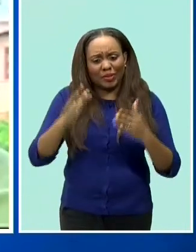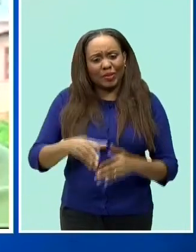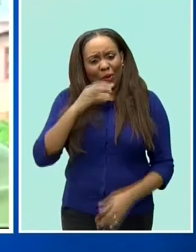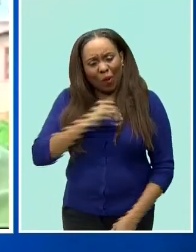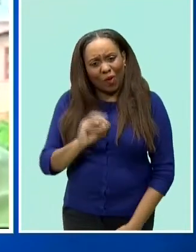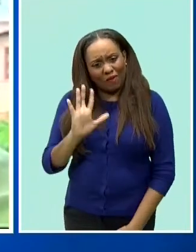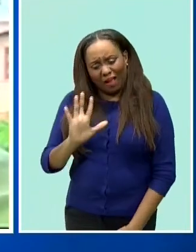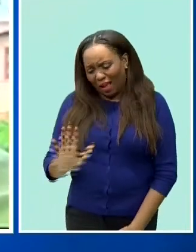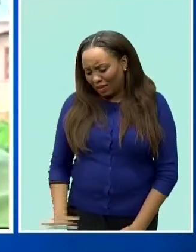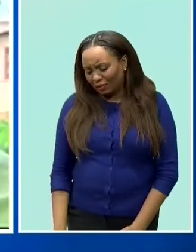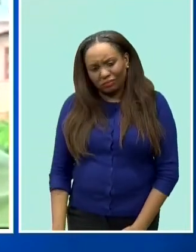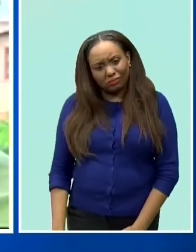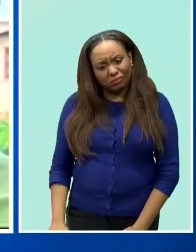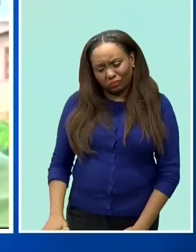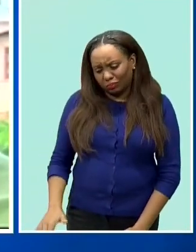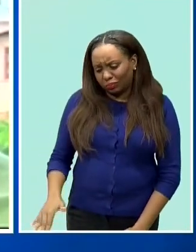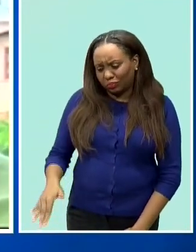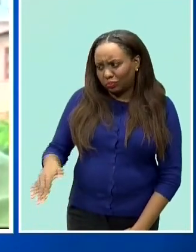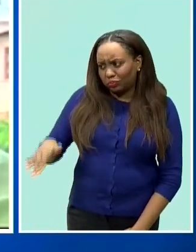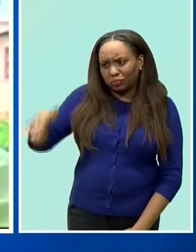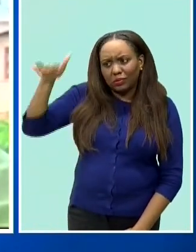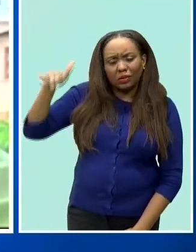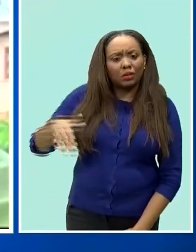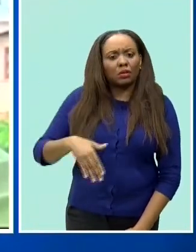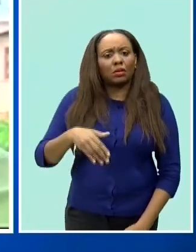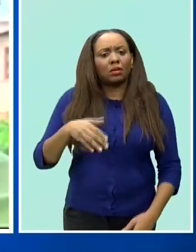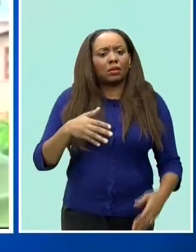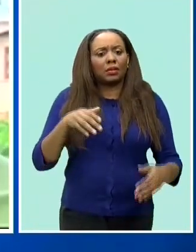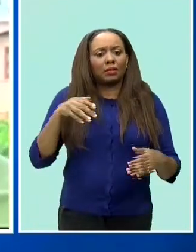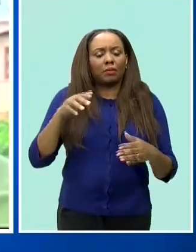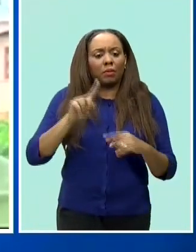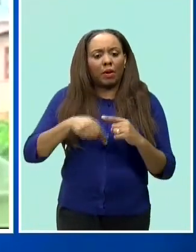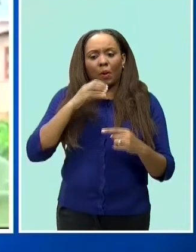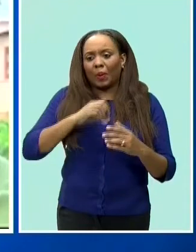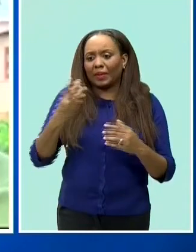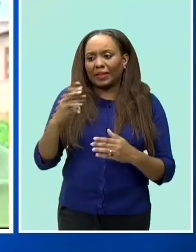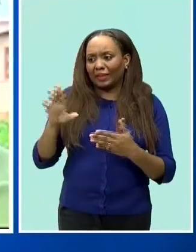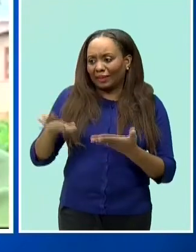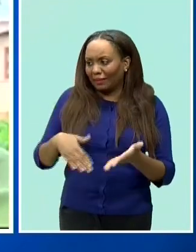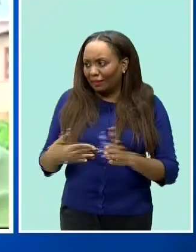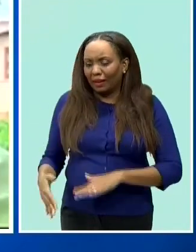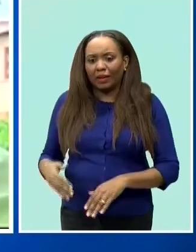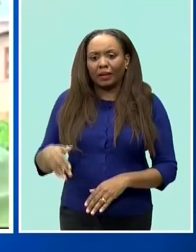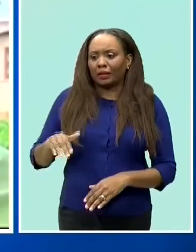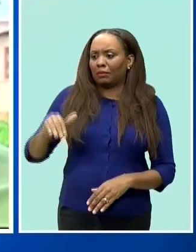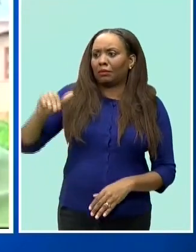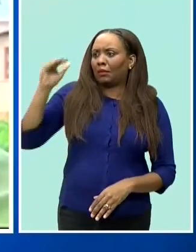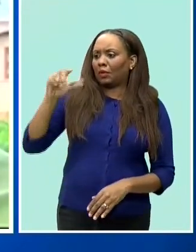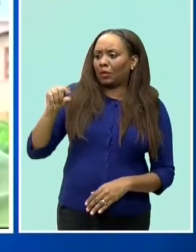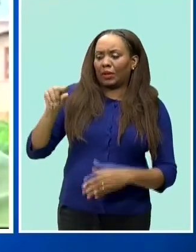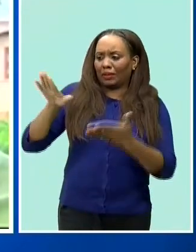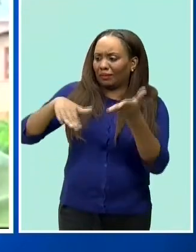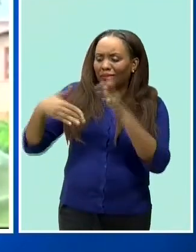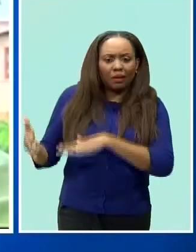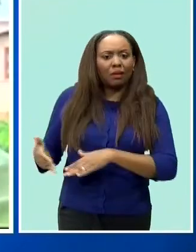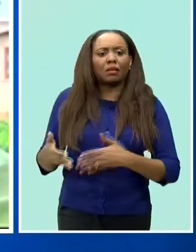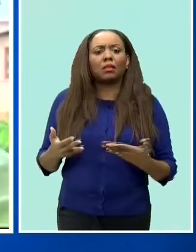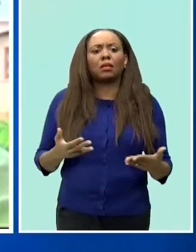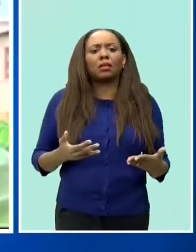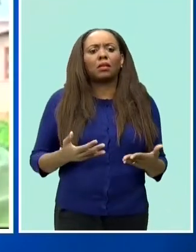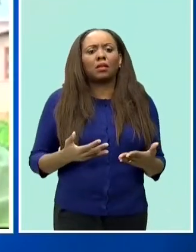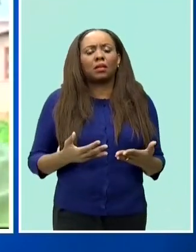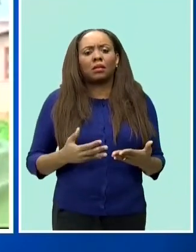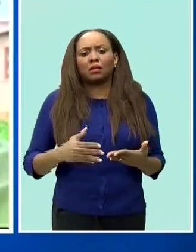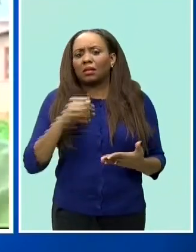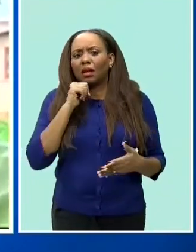old. They were murdered from the age of 16 years old and into their early 20s, not really